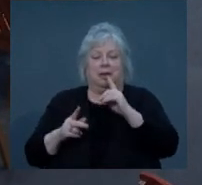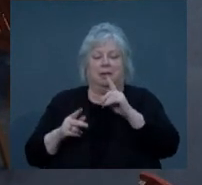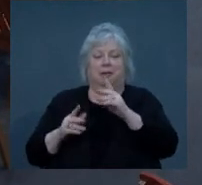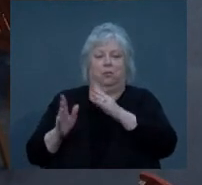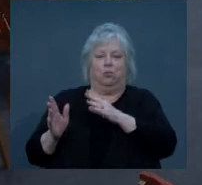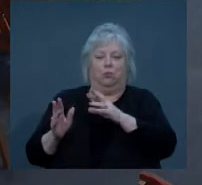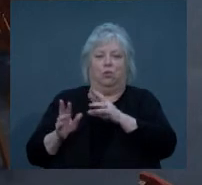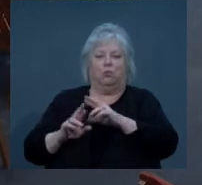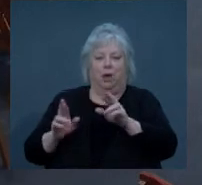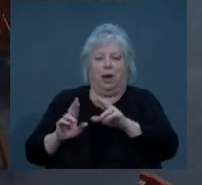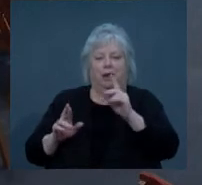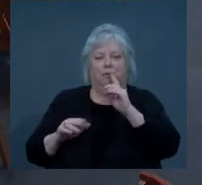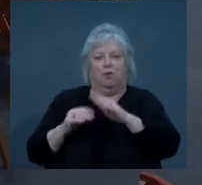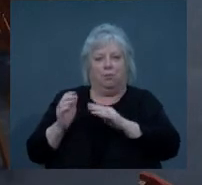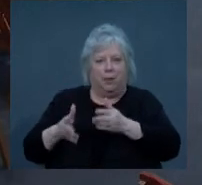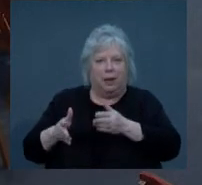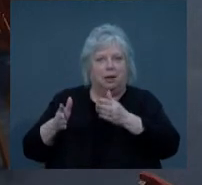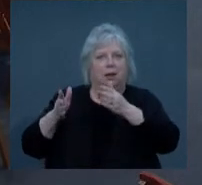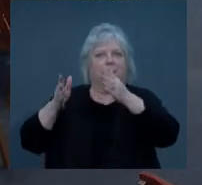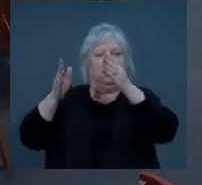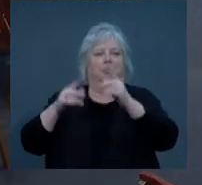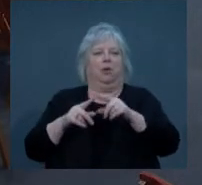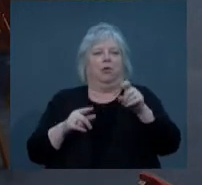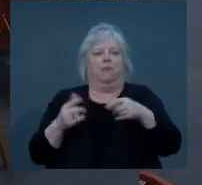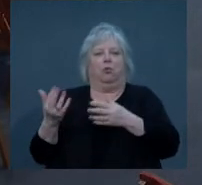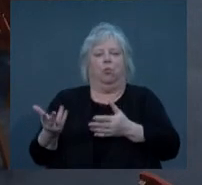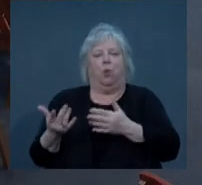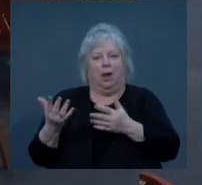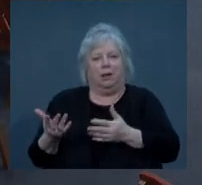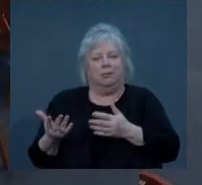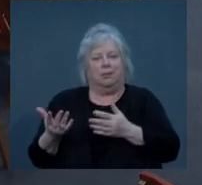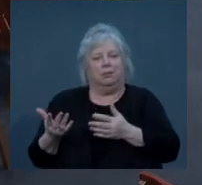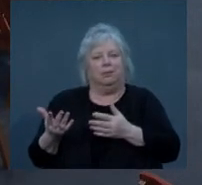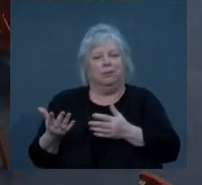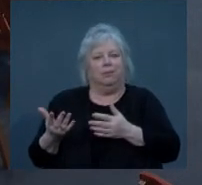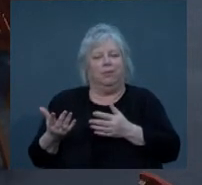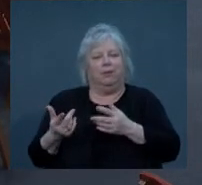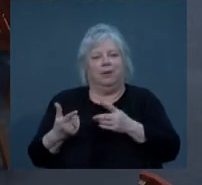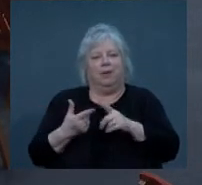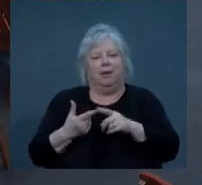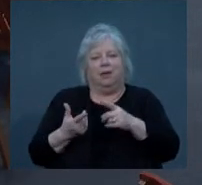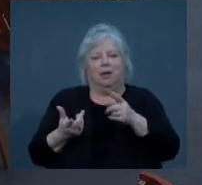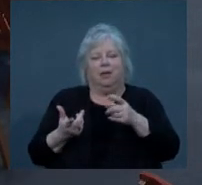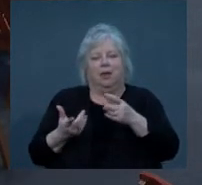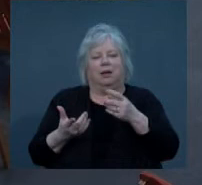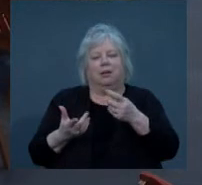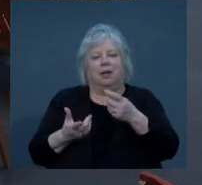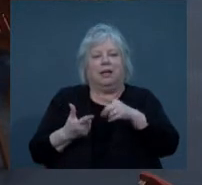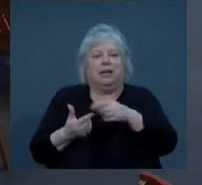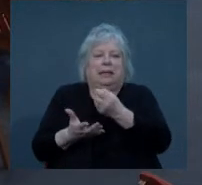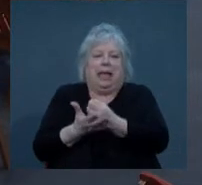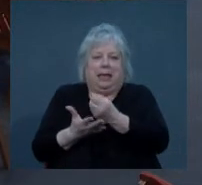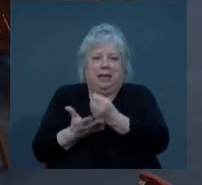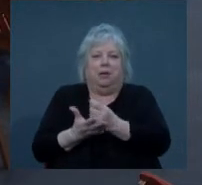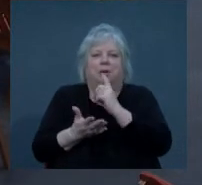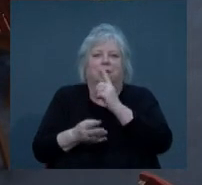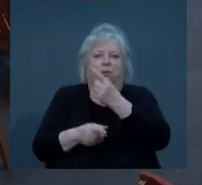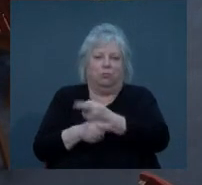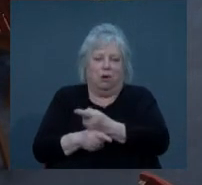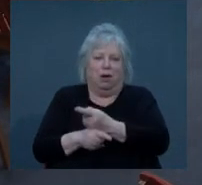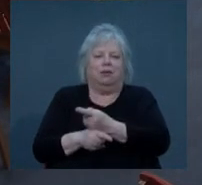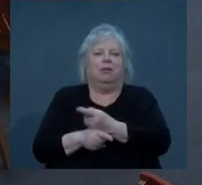vertical construction, but you've got to wait until the market, I mean, there are economics here, so you got to wait until the market conditions are